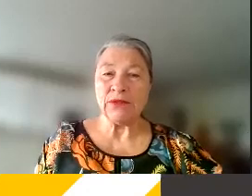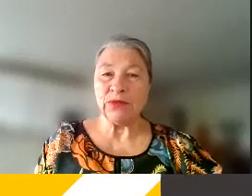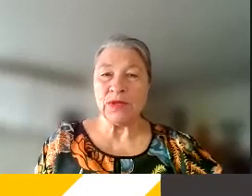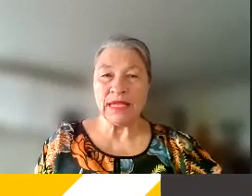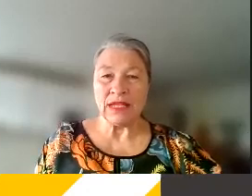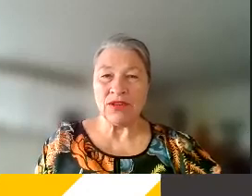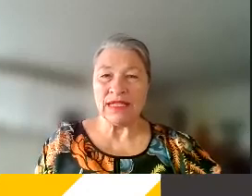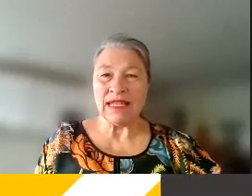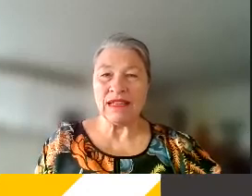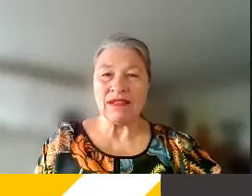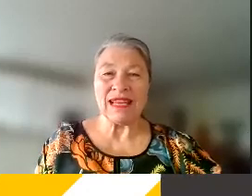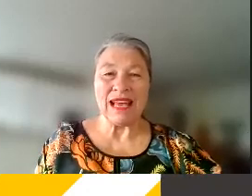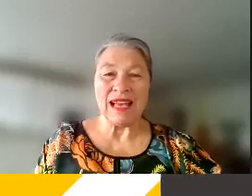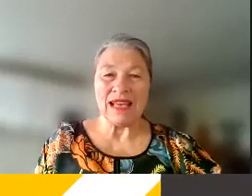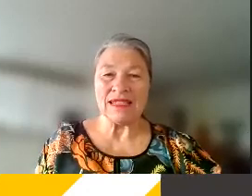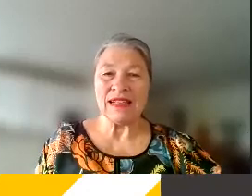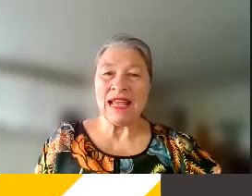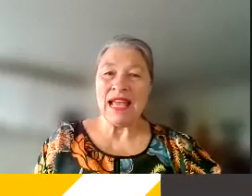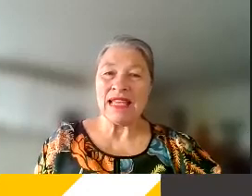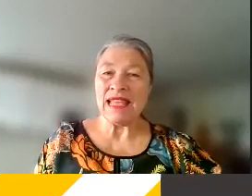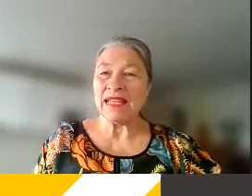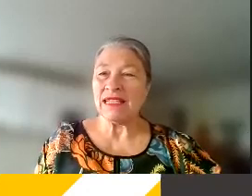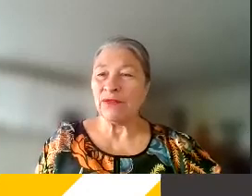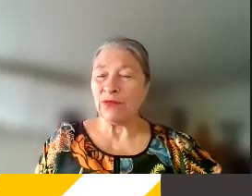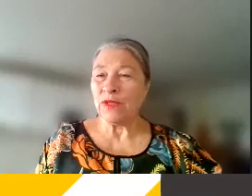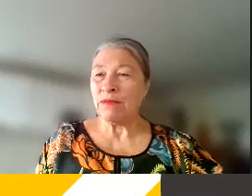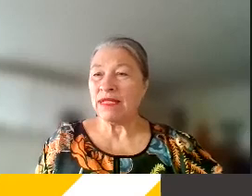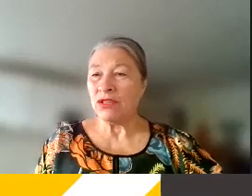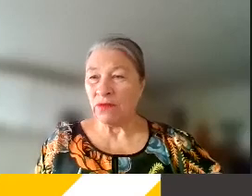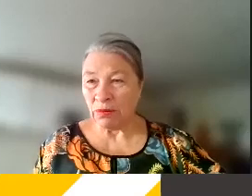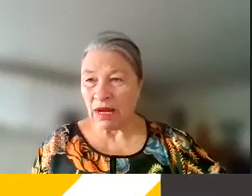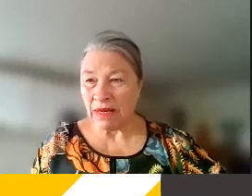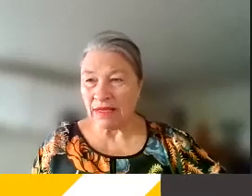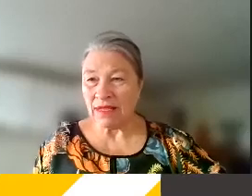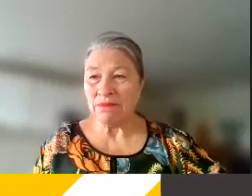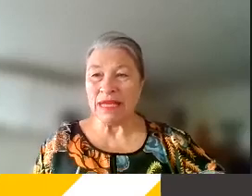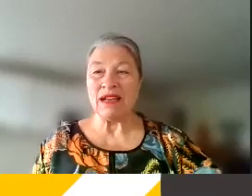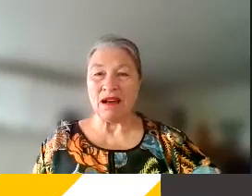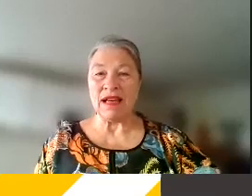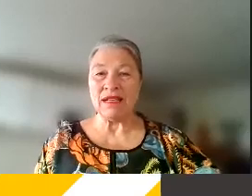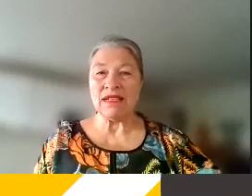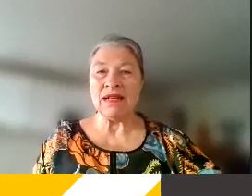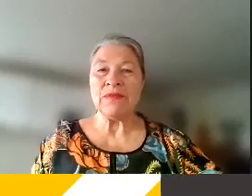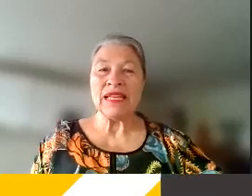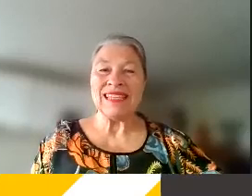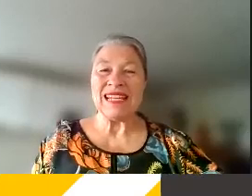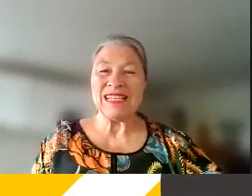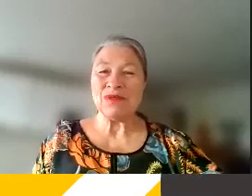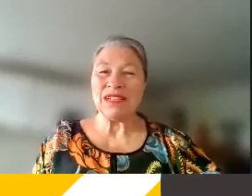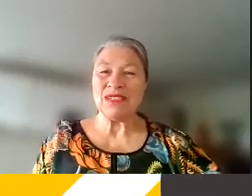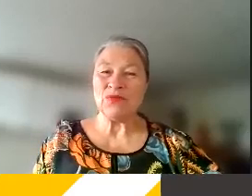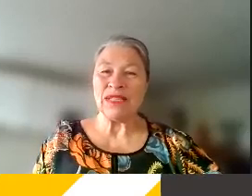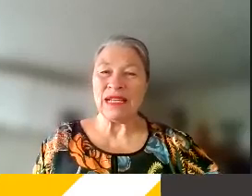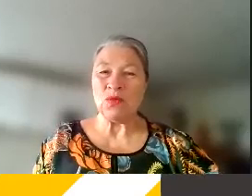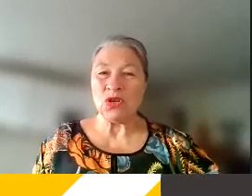side, the first thing you can see there is a heart, and that's the first message of the Prime Minister, be kind. The next